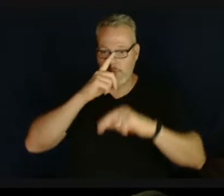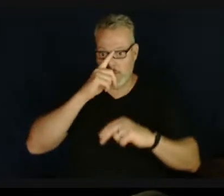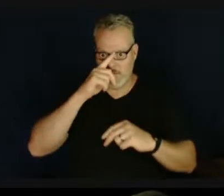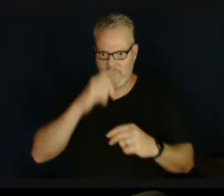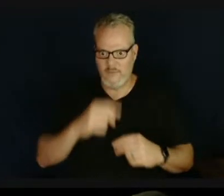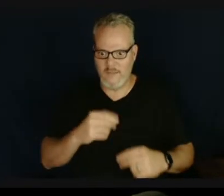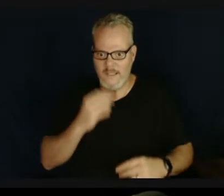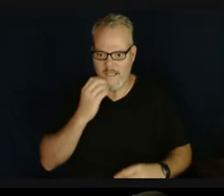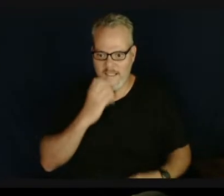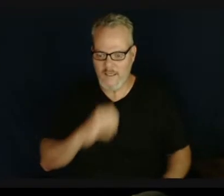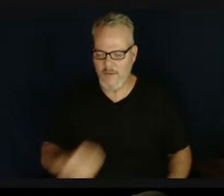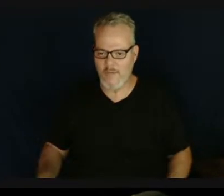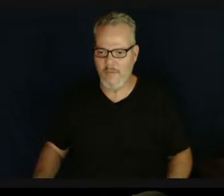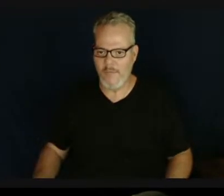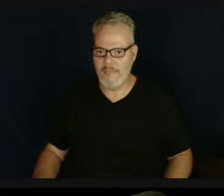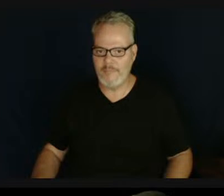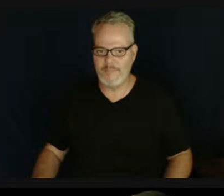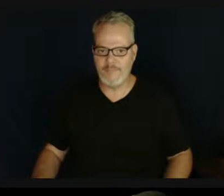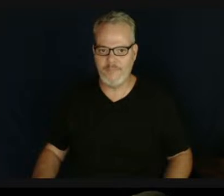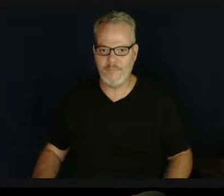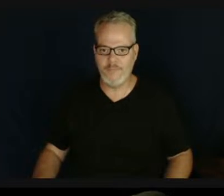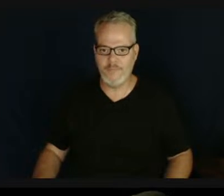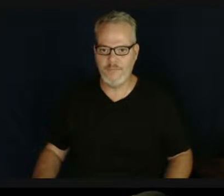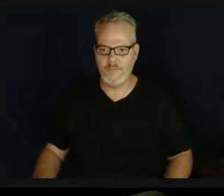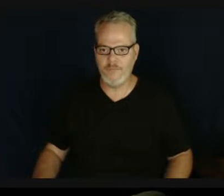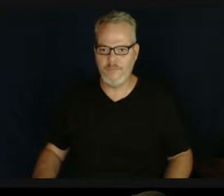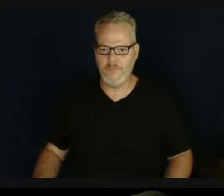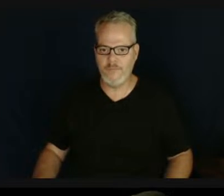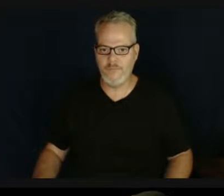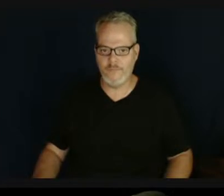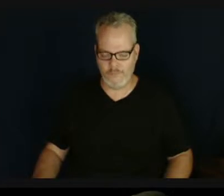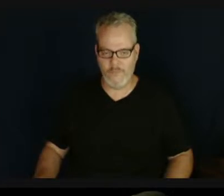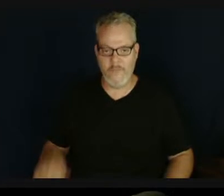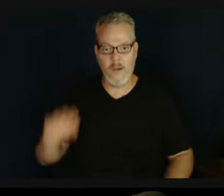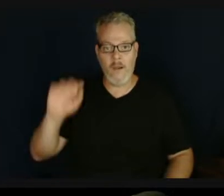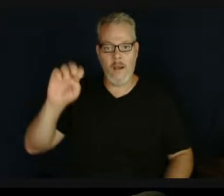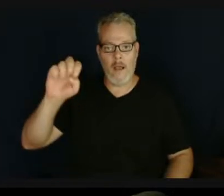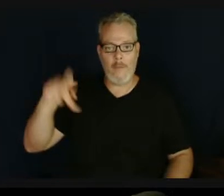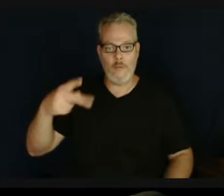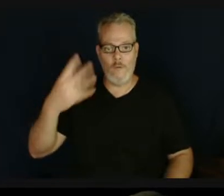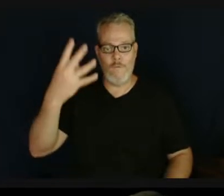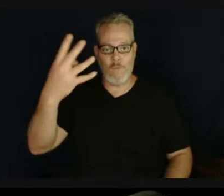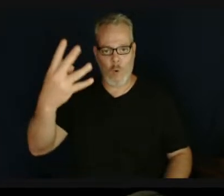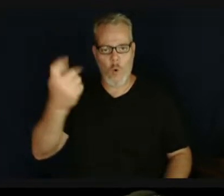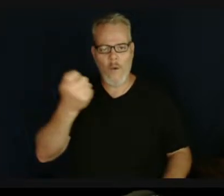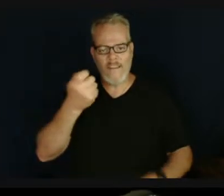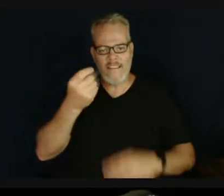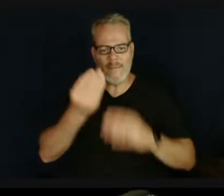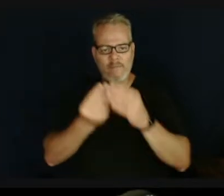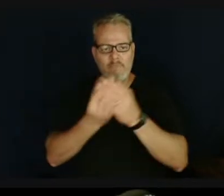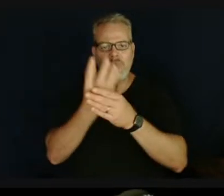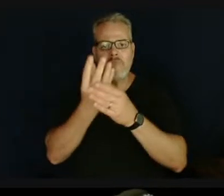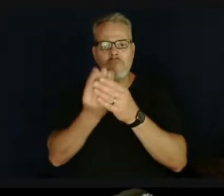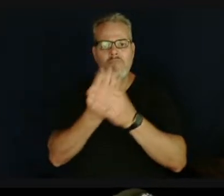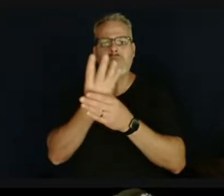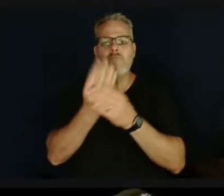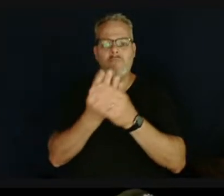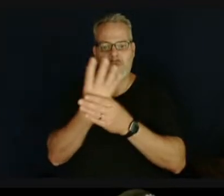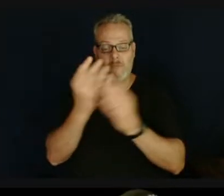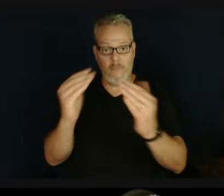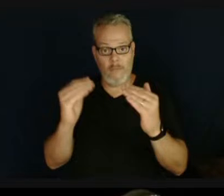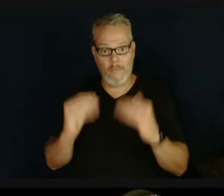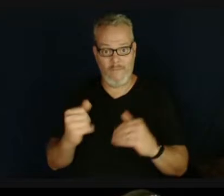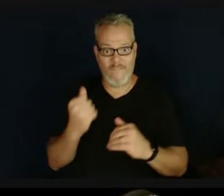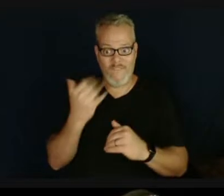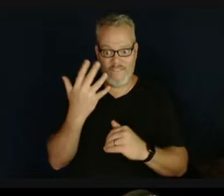keep going here. Episode 4, slightly taller to start, decreases, but still under 100 meters. Episode 5,